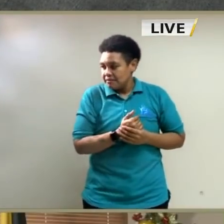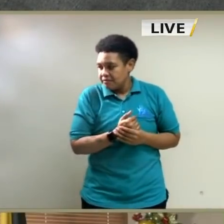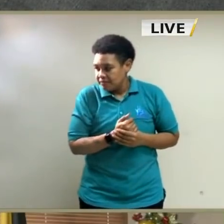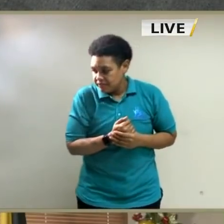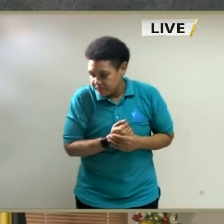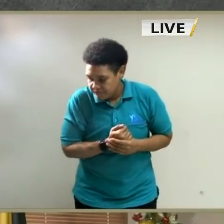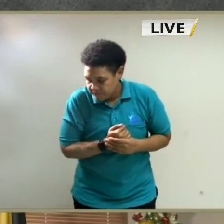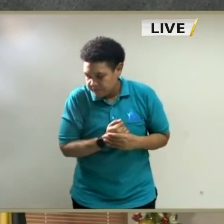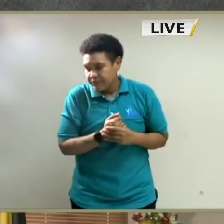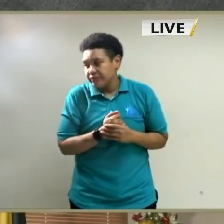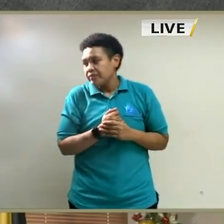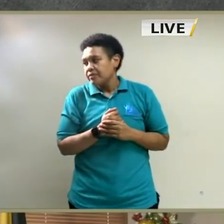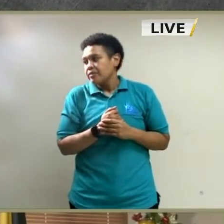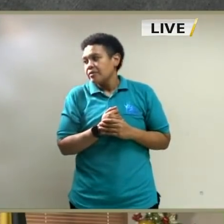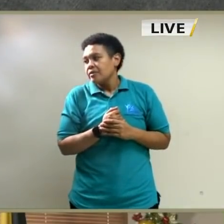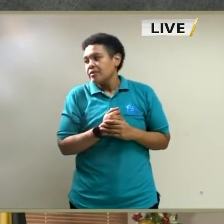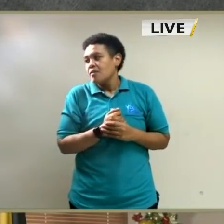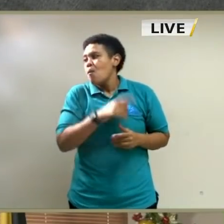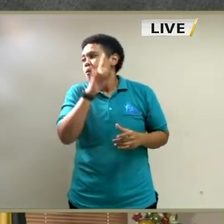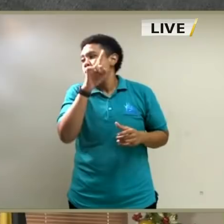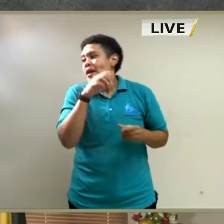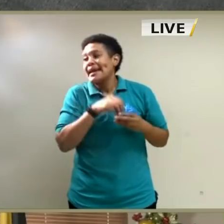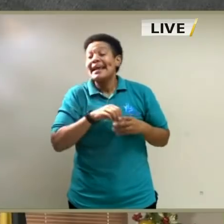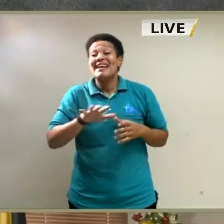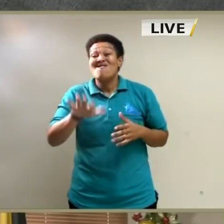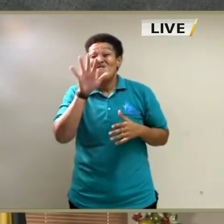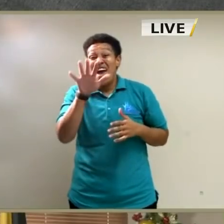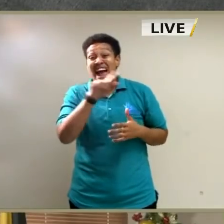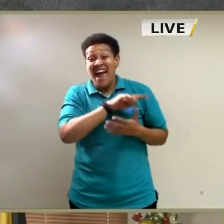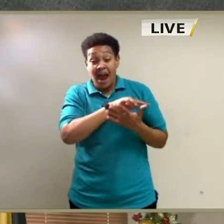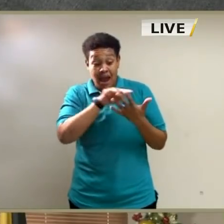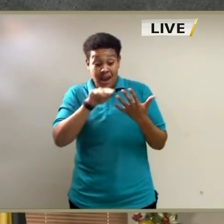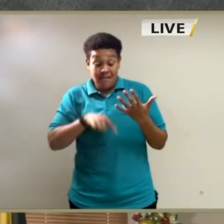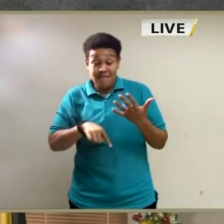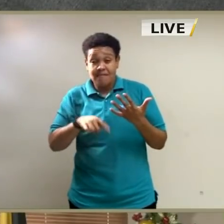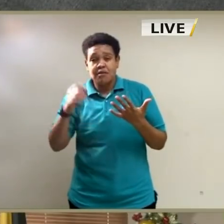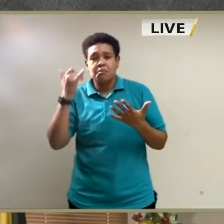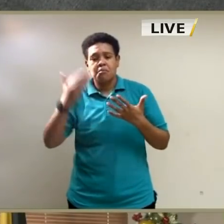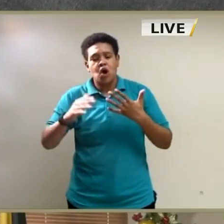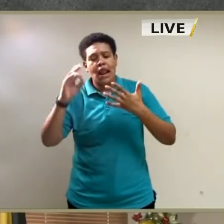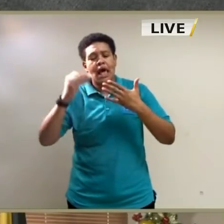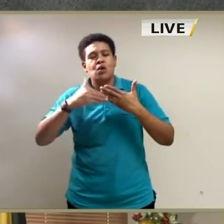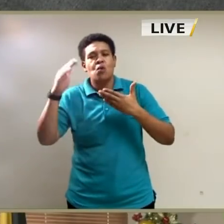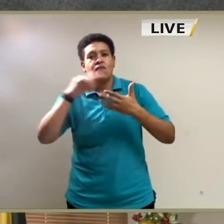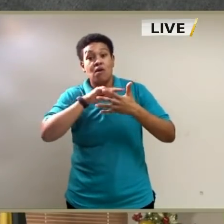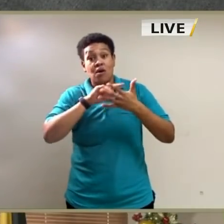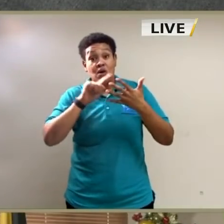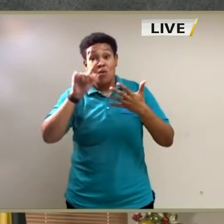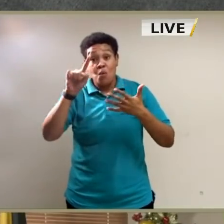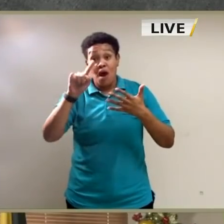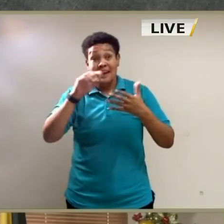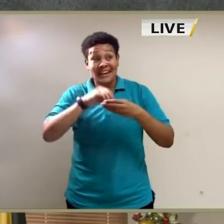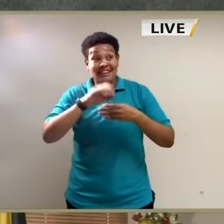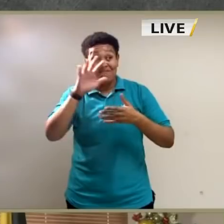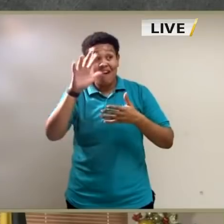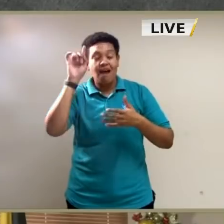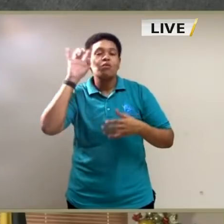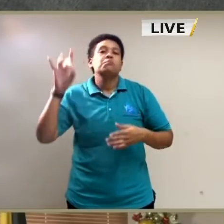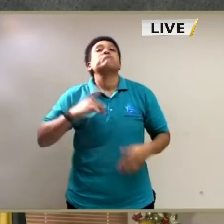1 in 5 of them will die after getting COVID.